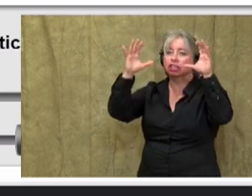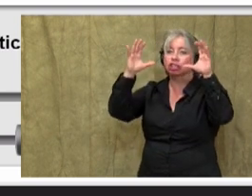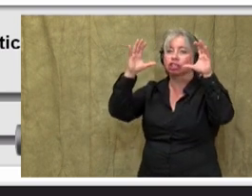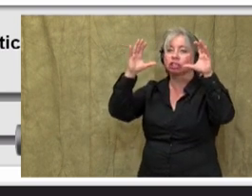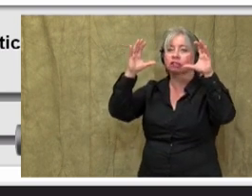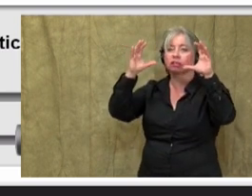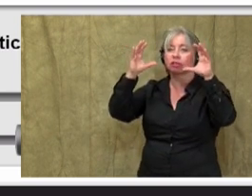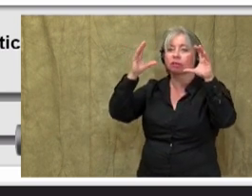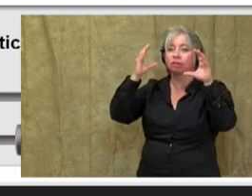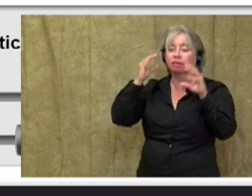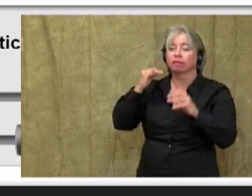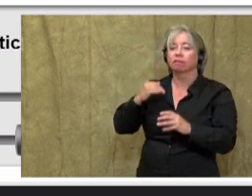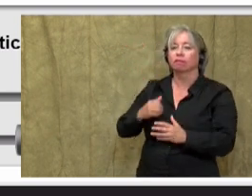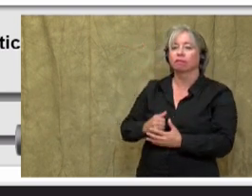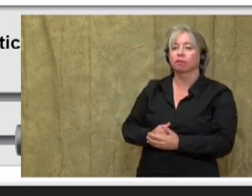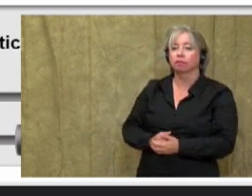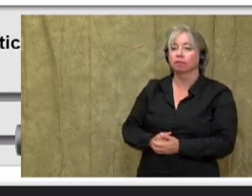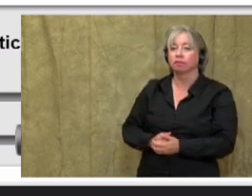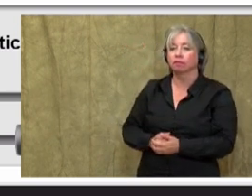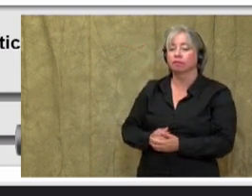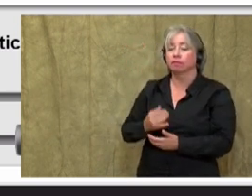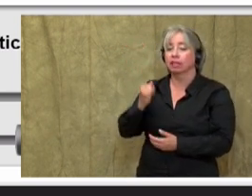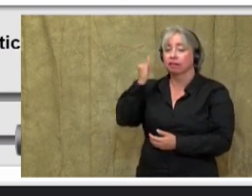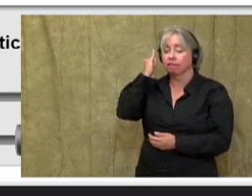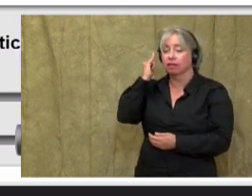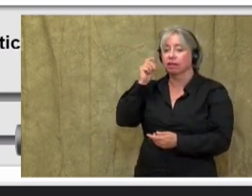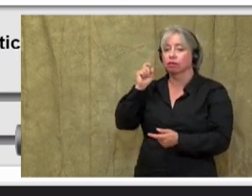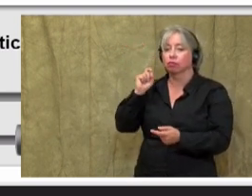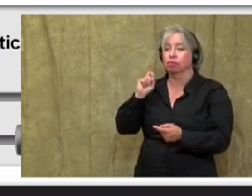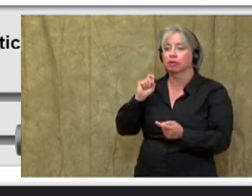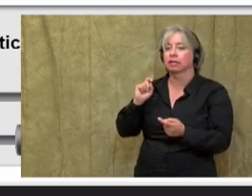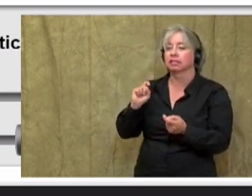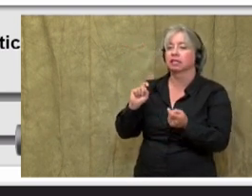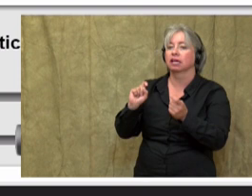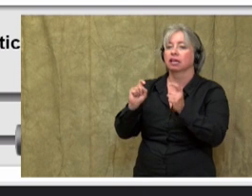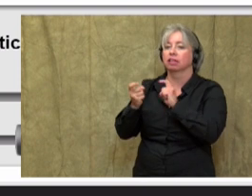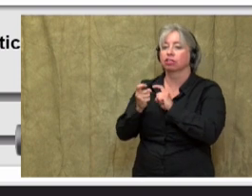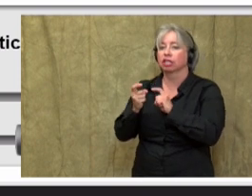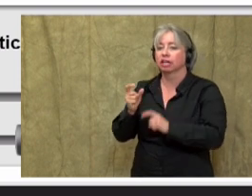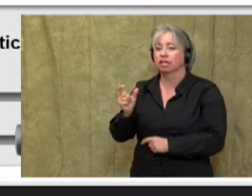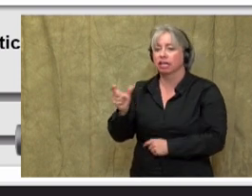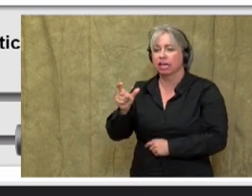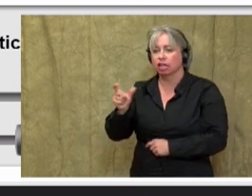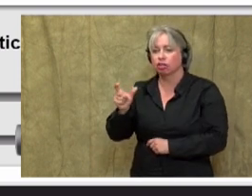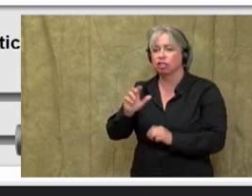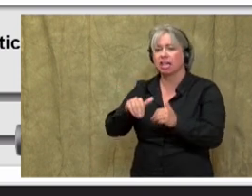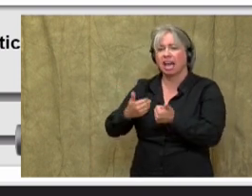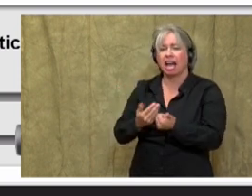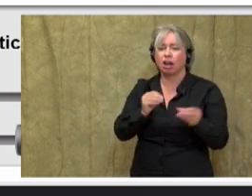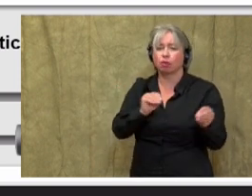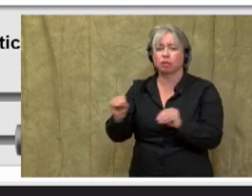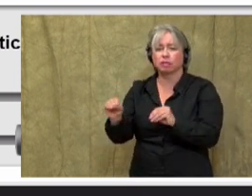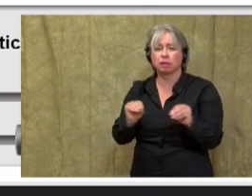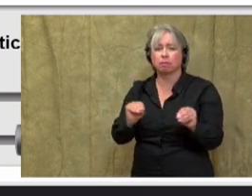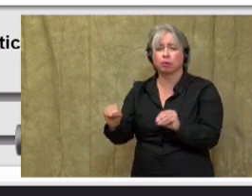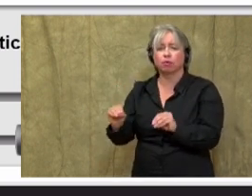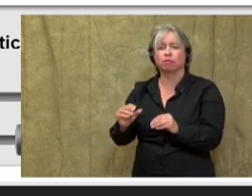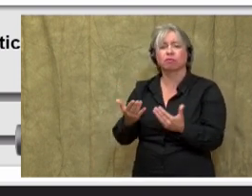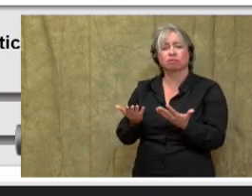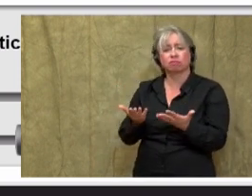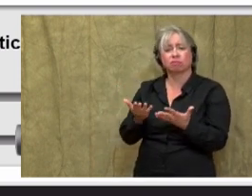a compressional wave was transferring energy before I hit play. You got it in your